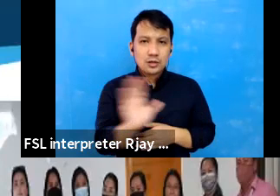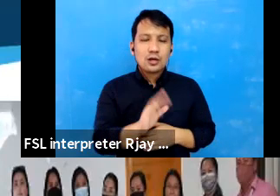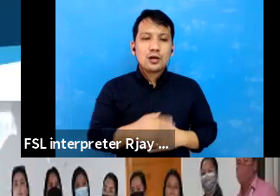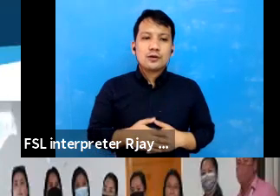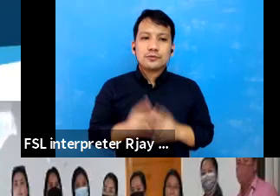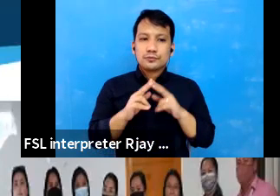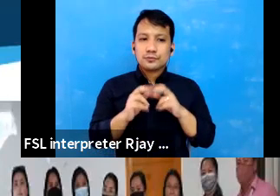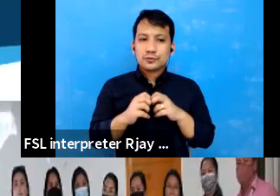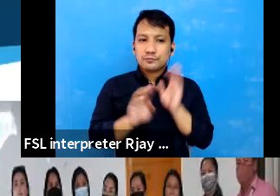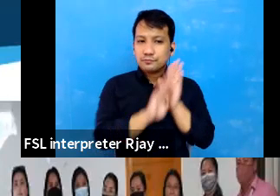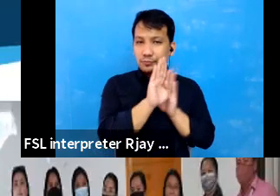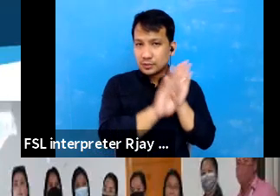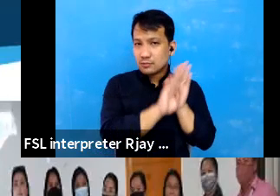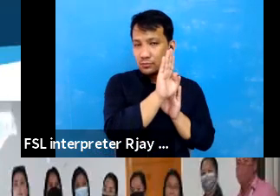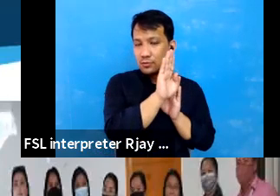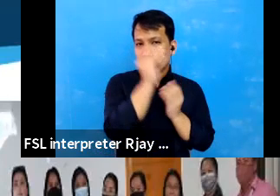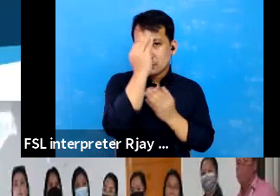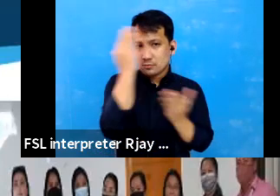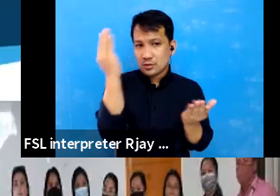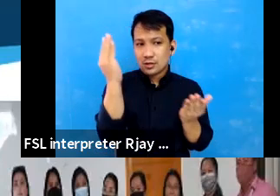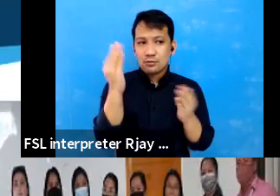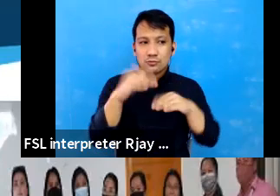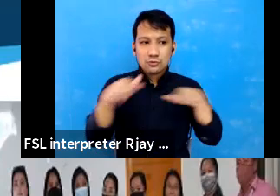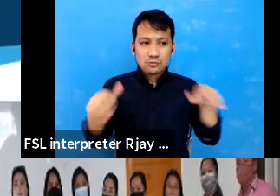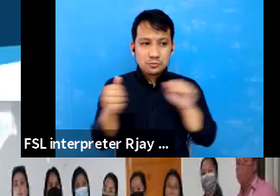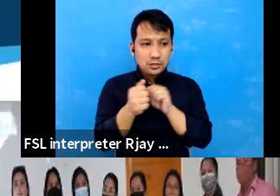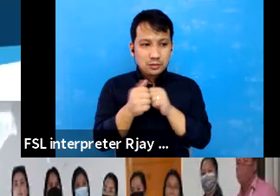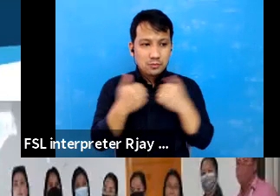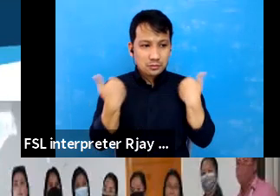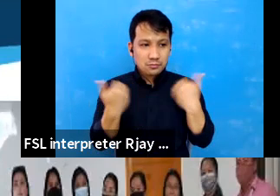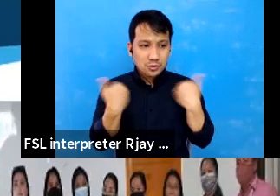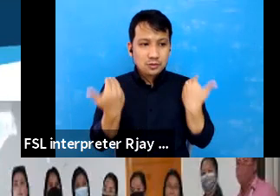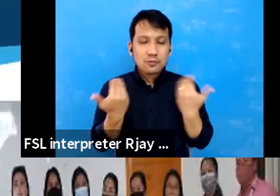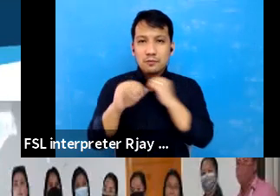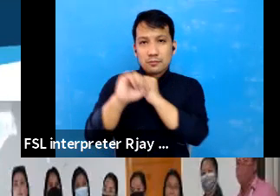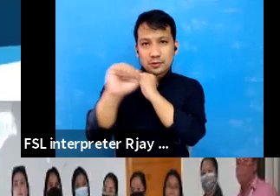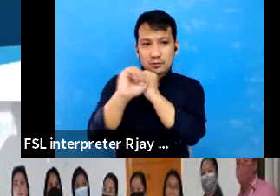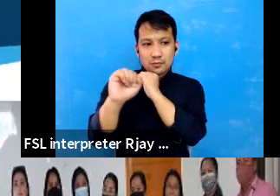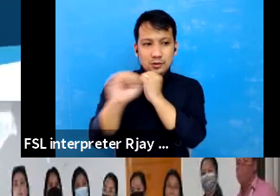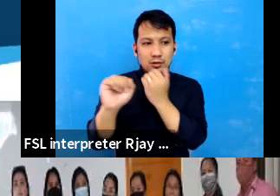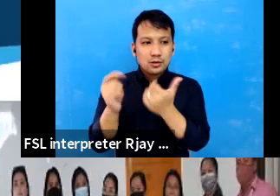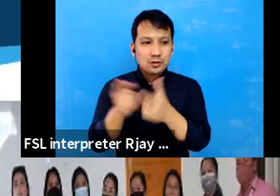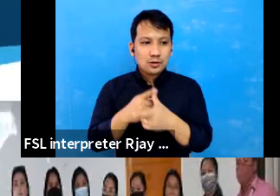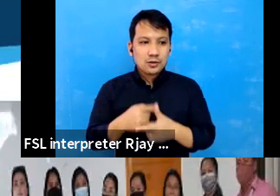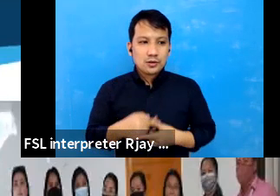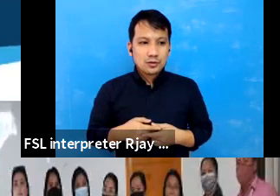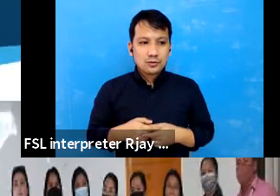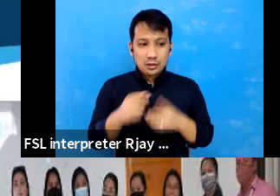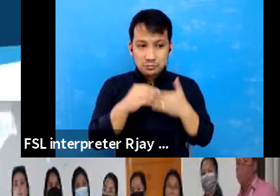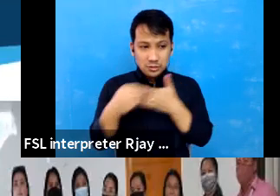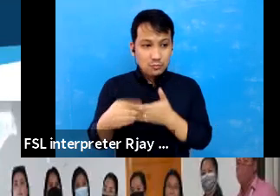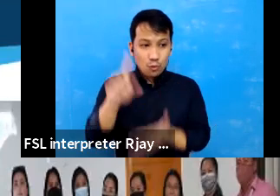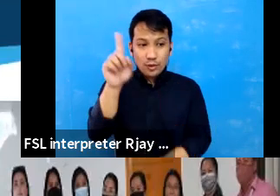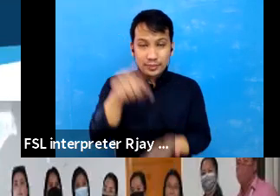care and development. And also the Sangguniang Kabataan for the Youth lead the advocacy and campaign the first 1,000 days.